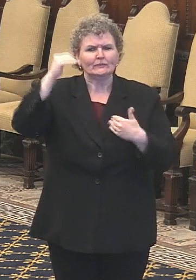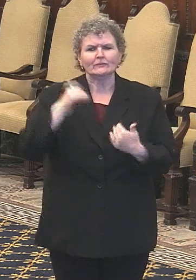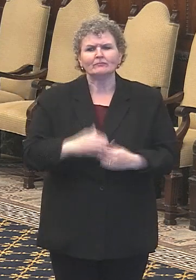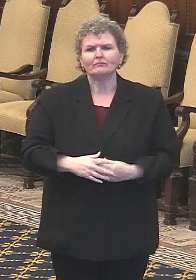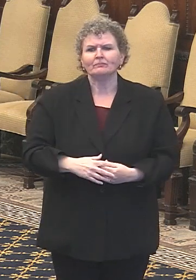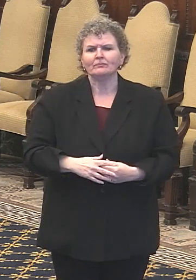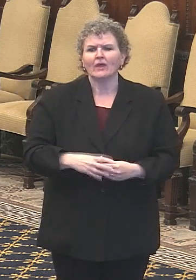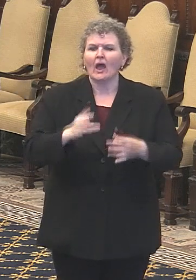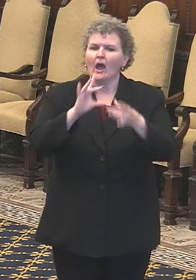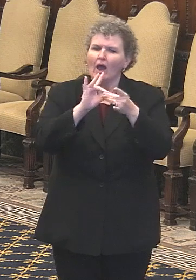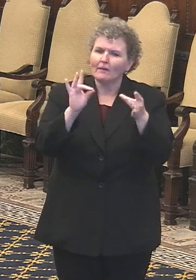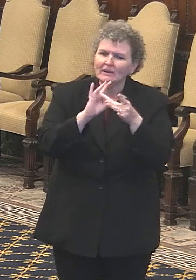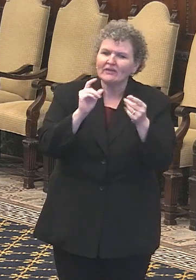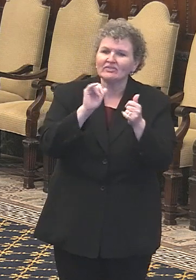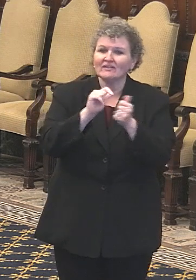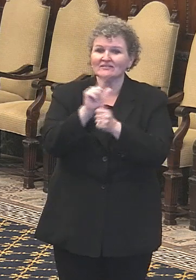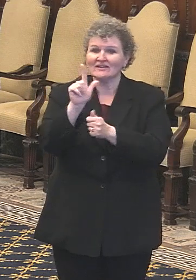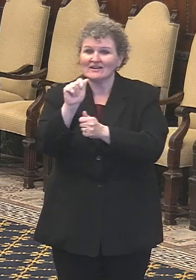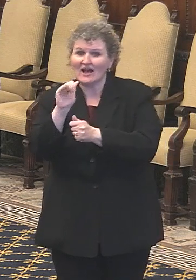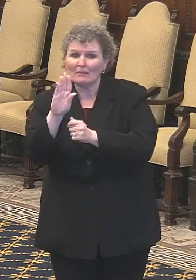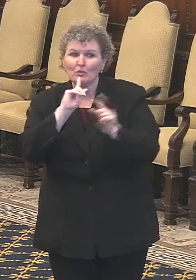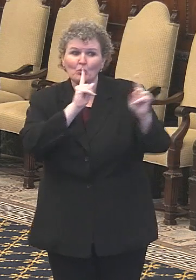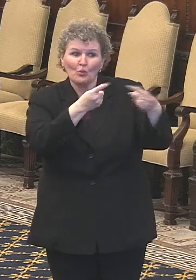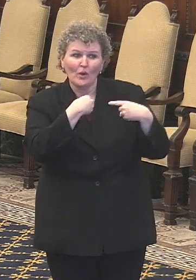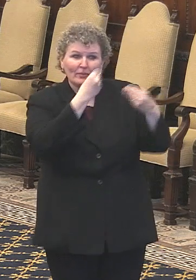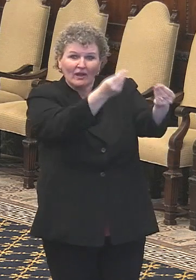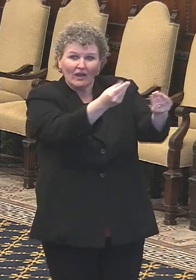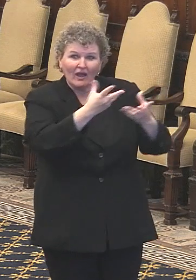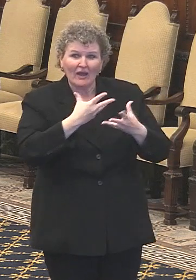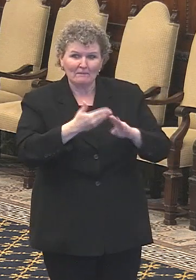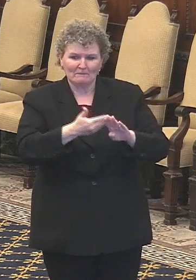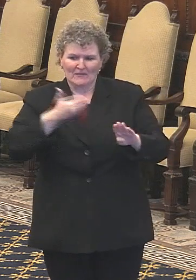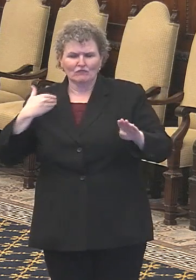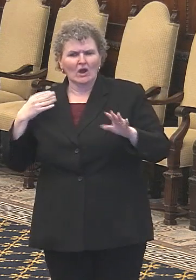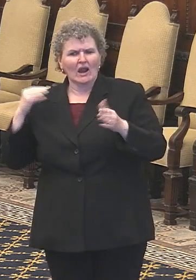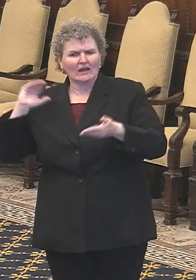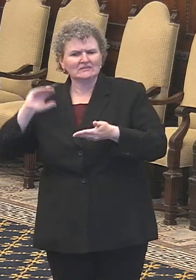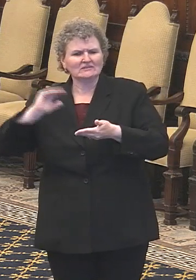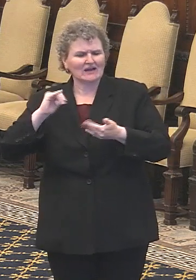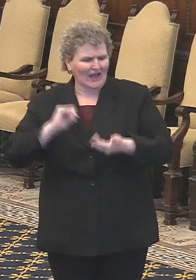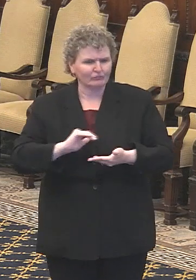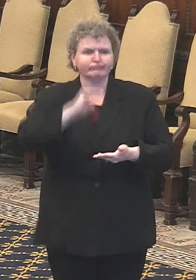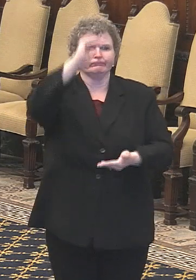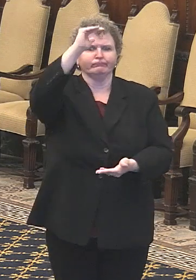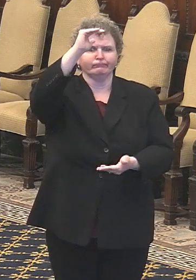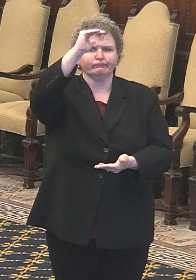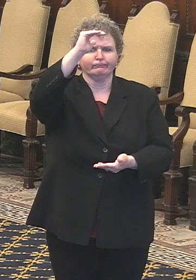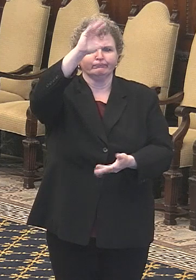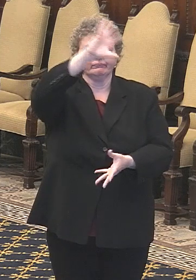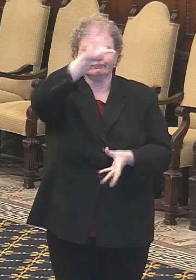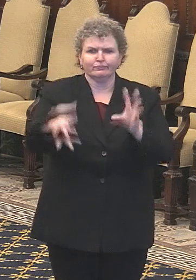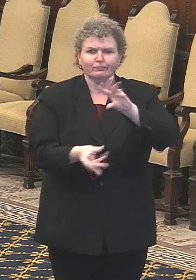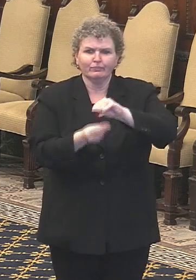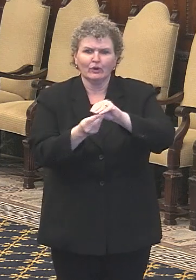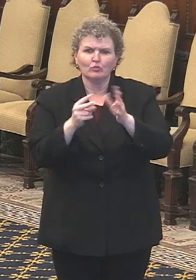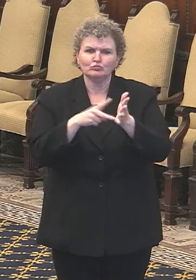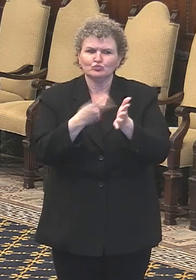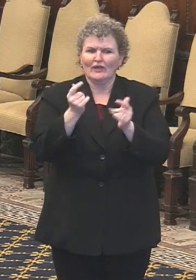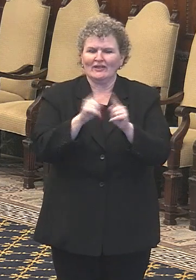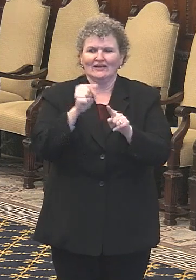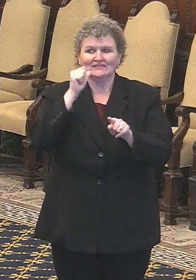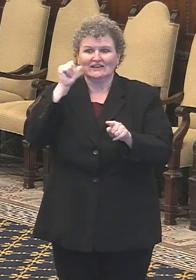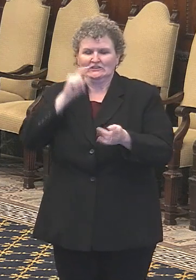not receiving as many laboratory reports as we expected. And today we received twice as many laboratory reports as we did yesterday. So